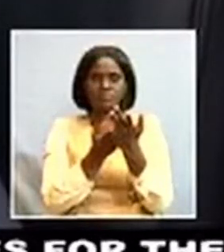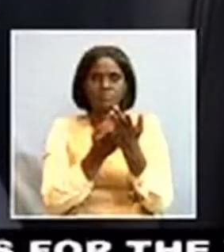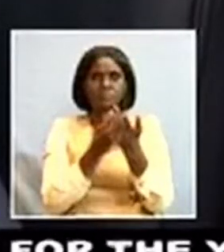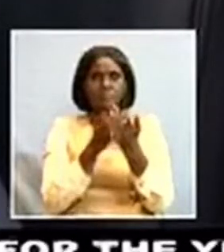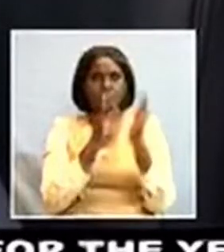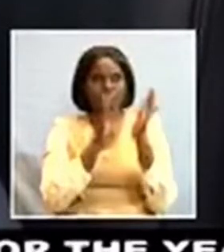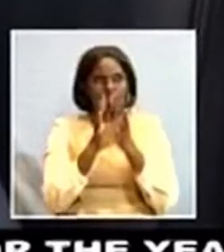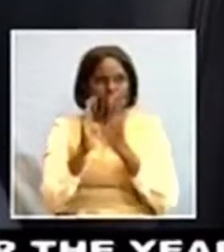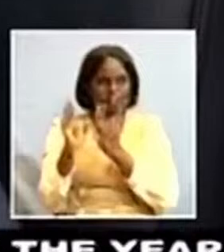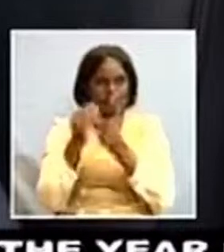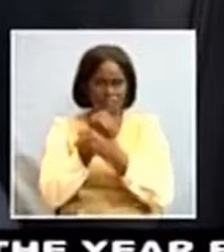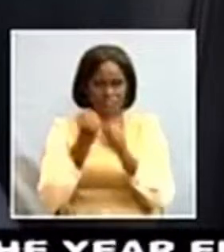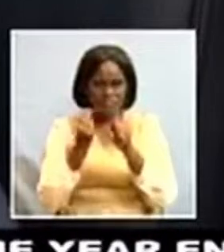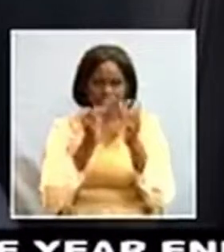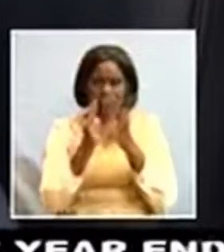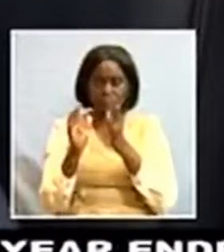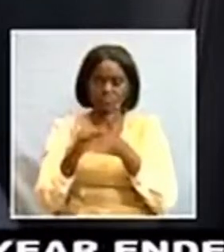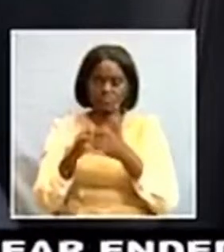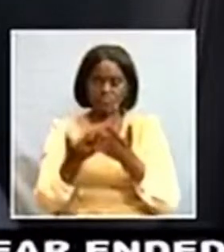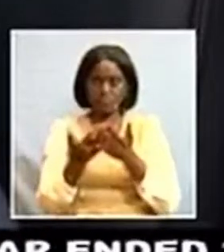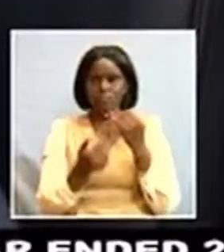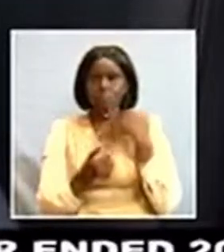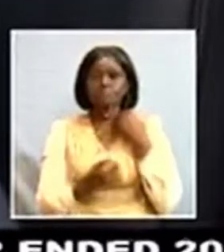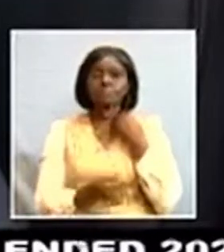liquidation plan.